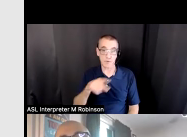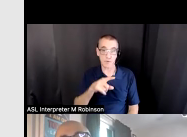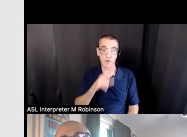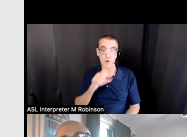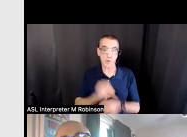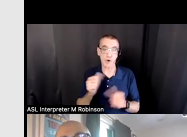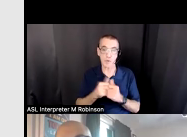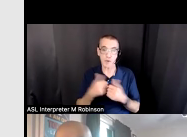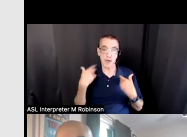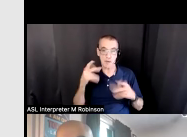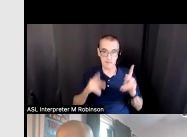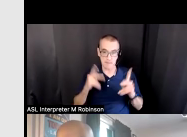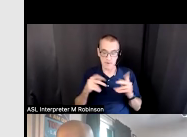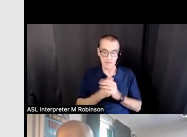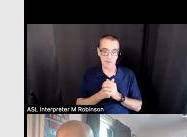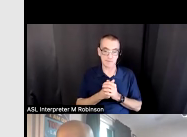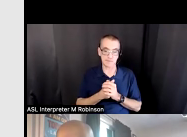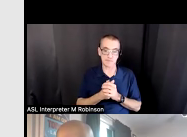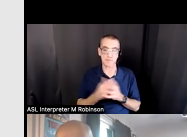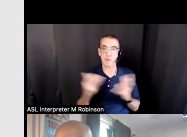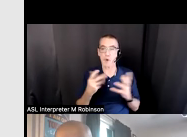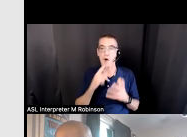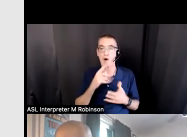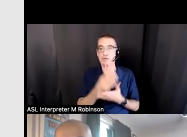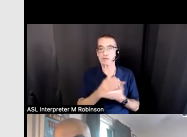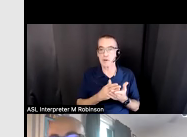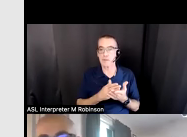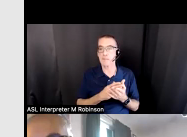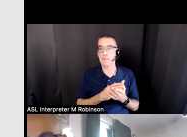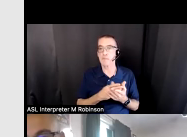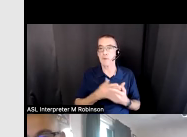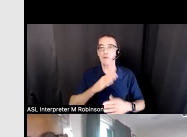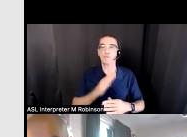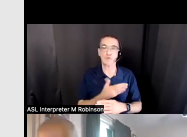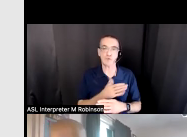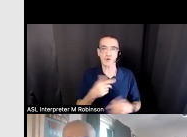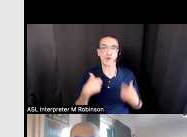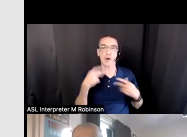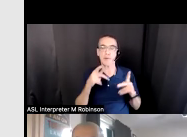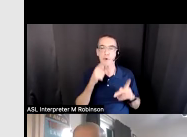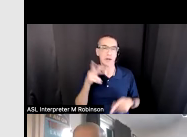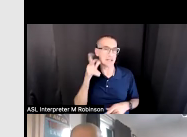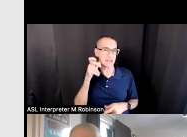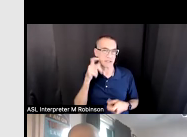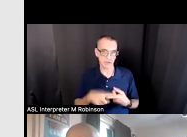with young people, what is some music that your young people are listening